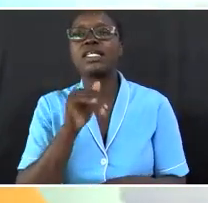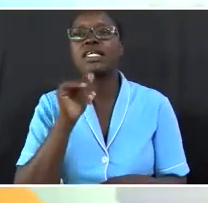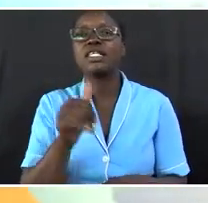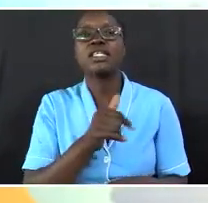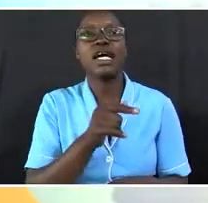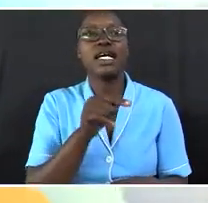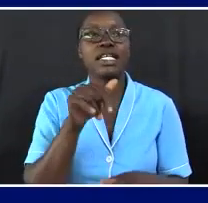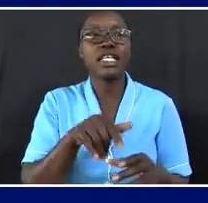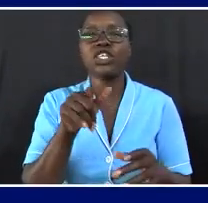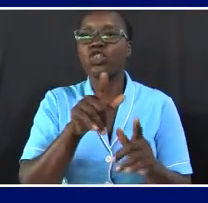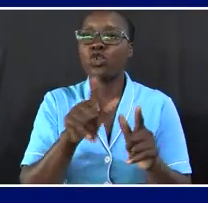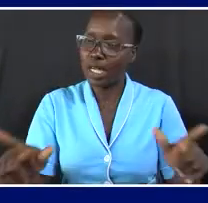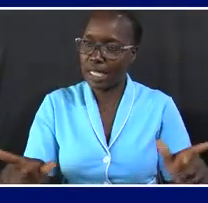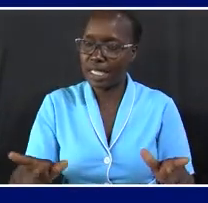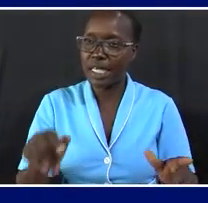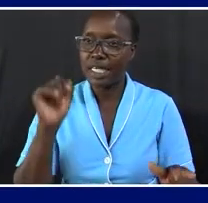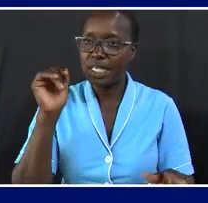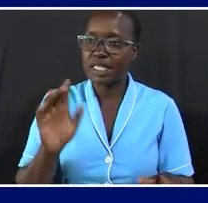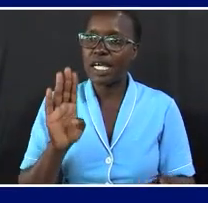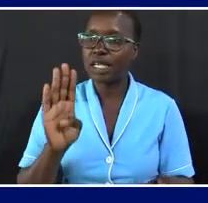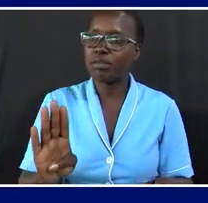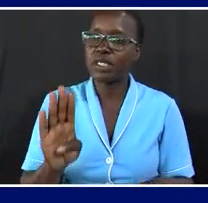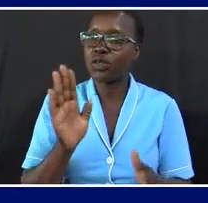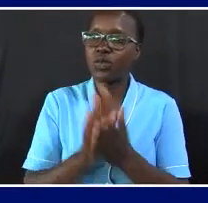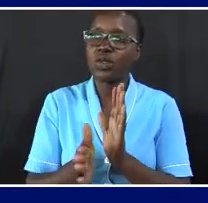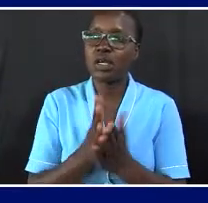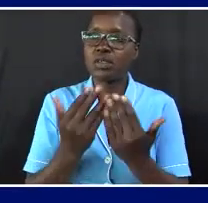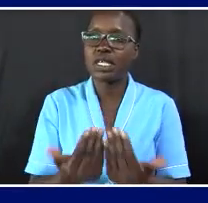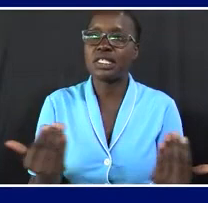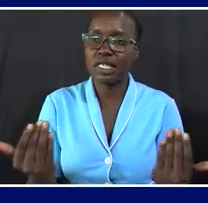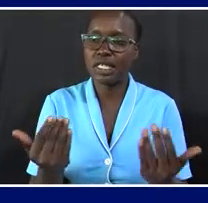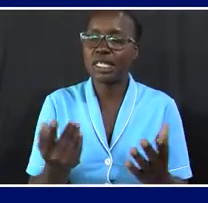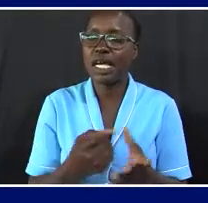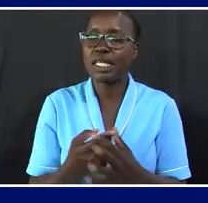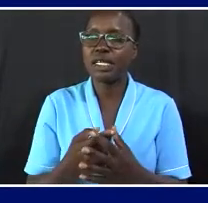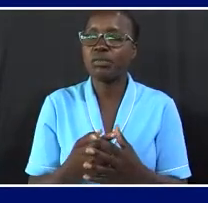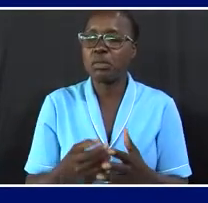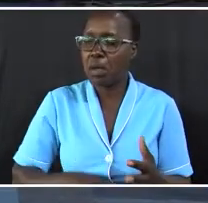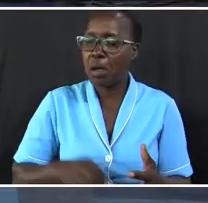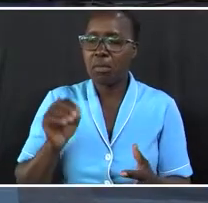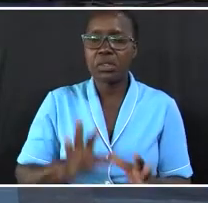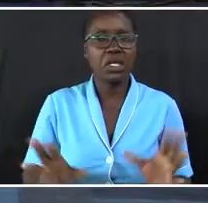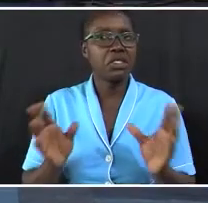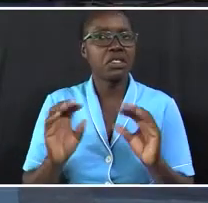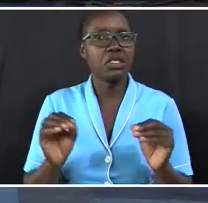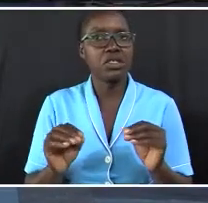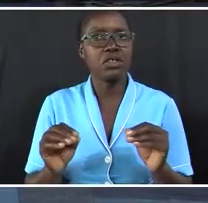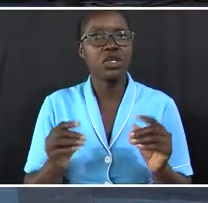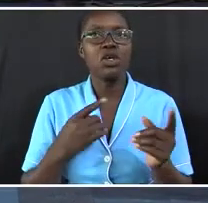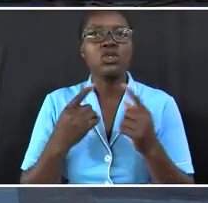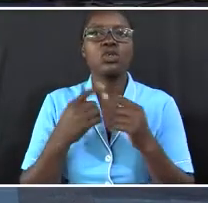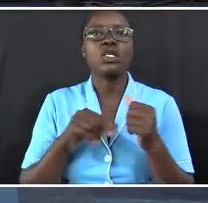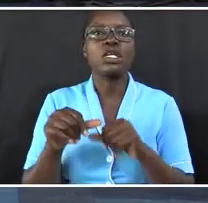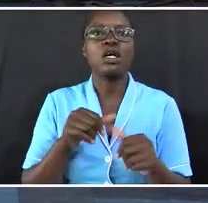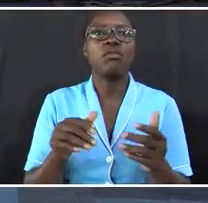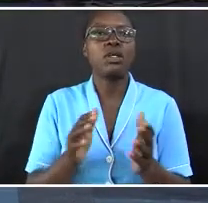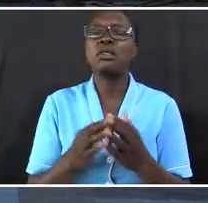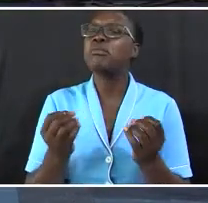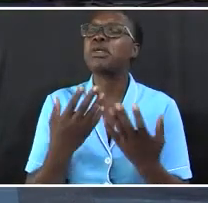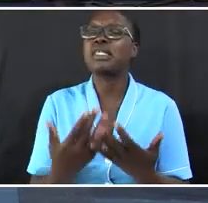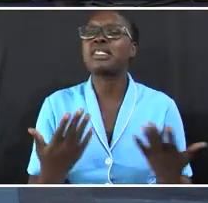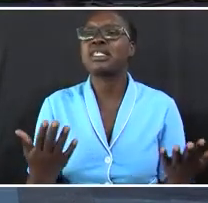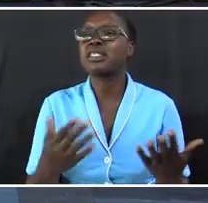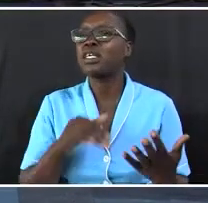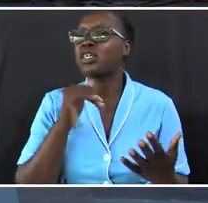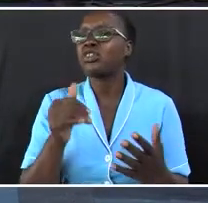none in your land shall be barren. And there will be no miscarriages. And miscarriages are talking about many things,